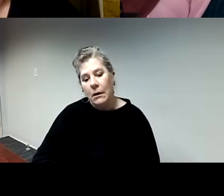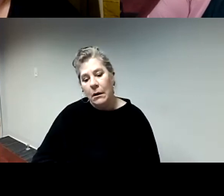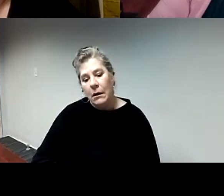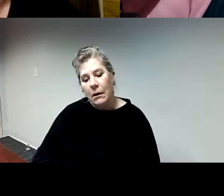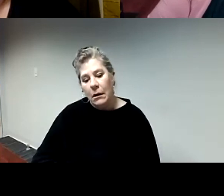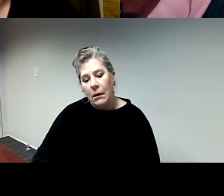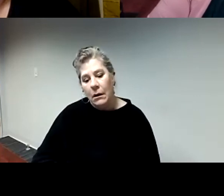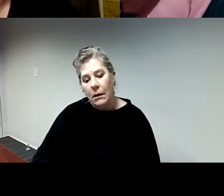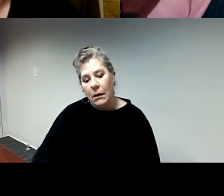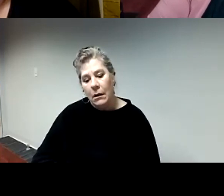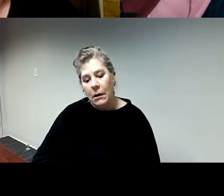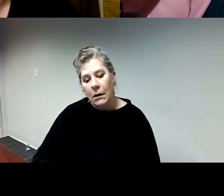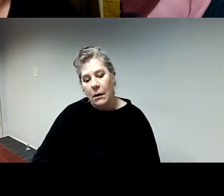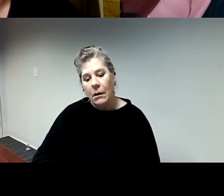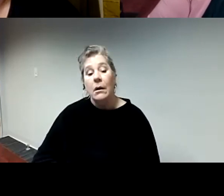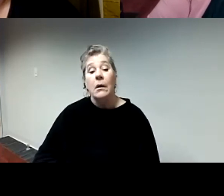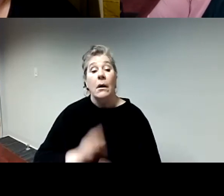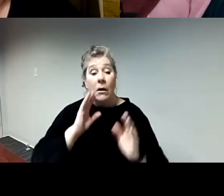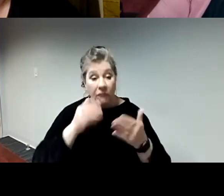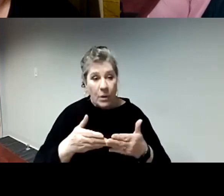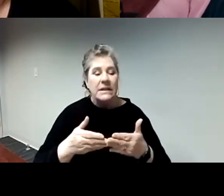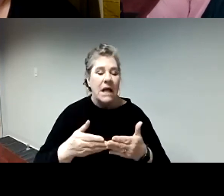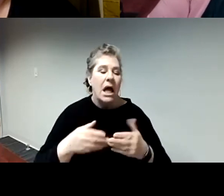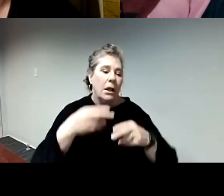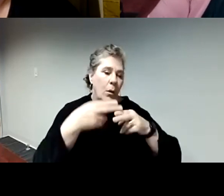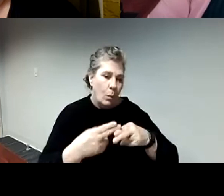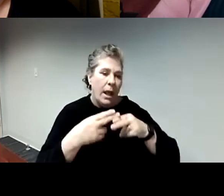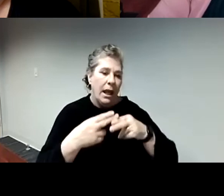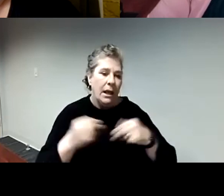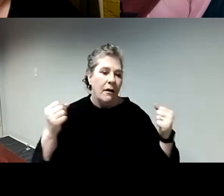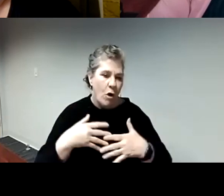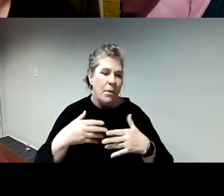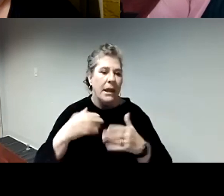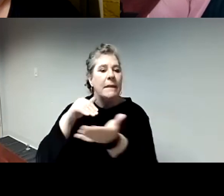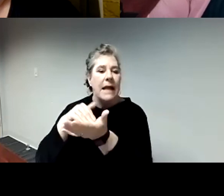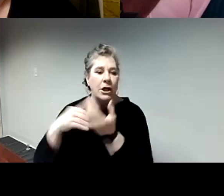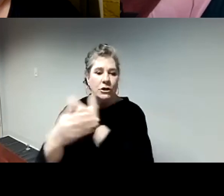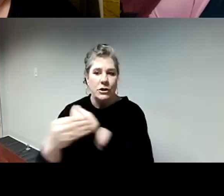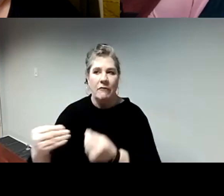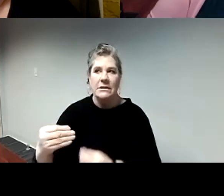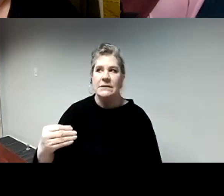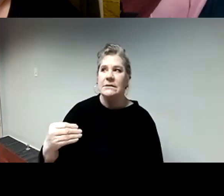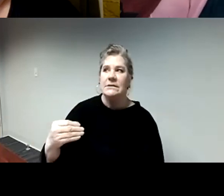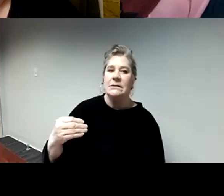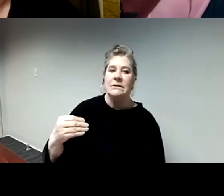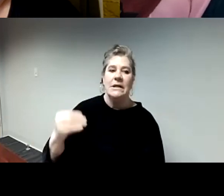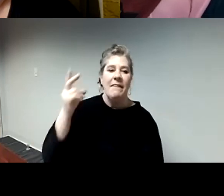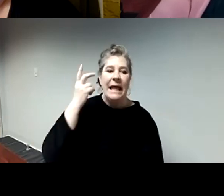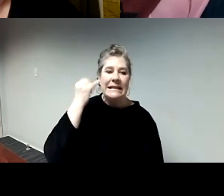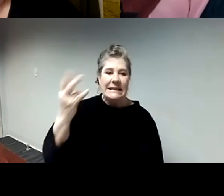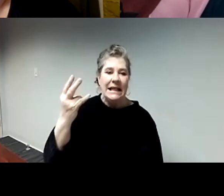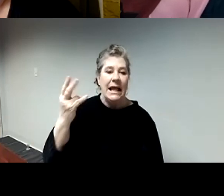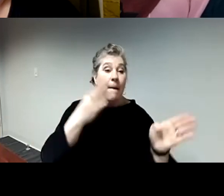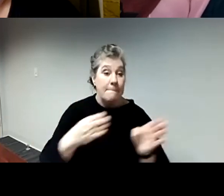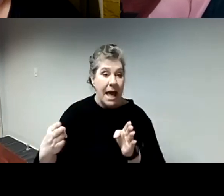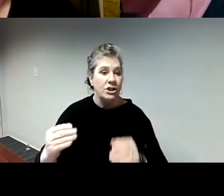the weight stigma and fat phobia at the physician's office. So they may be experiencing patterns of restriction or